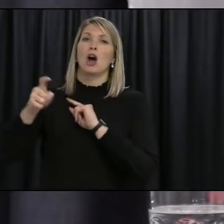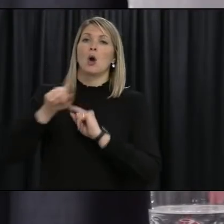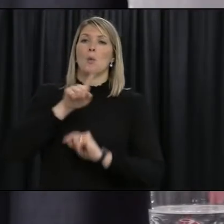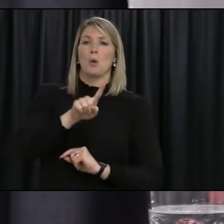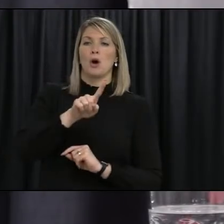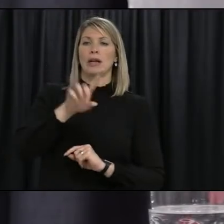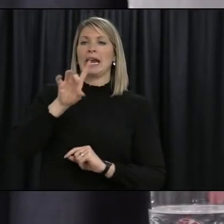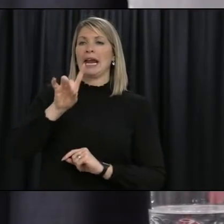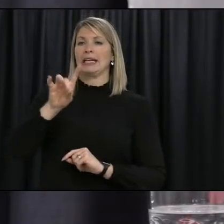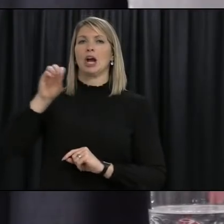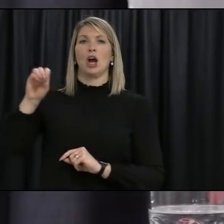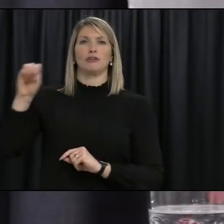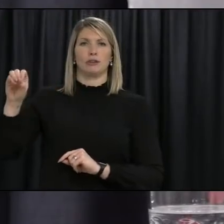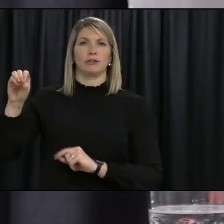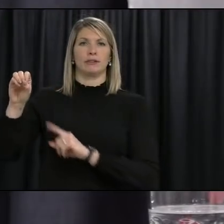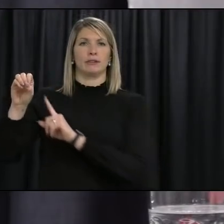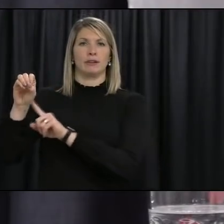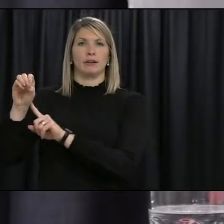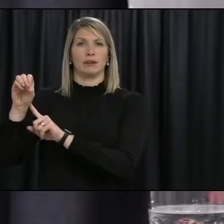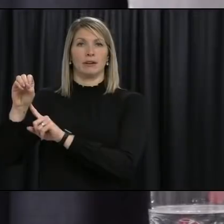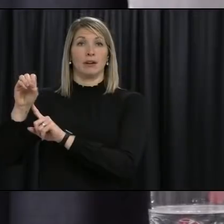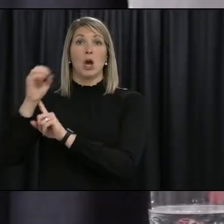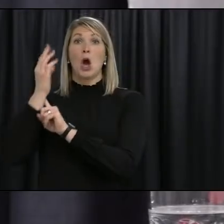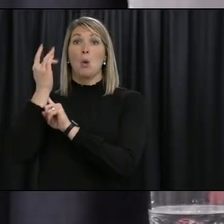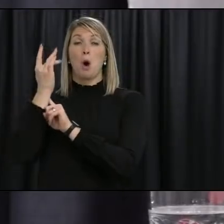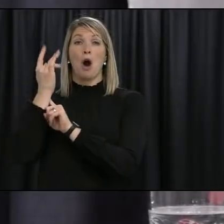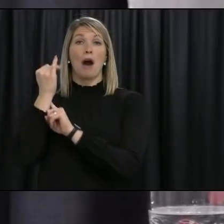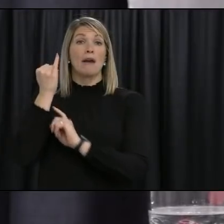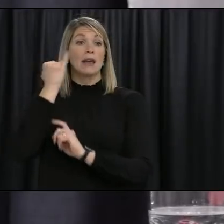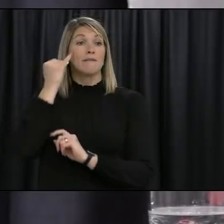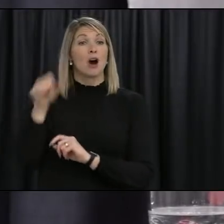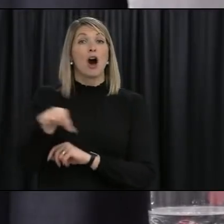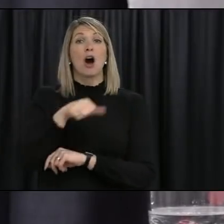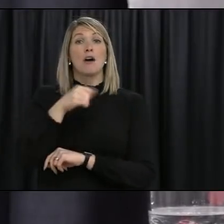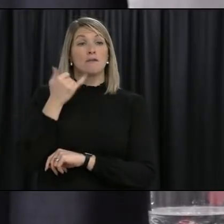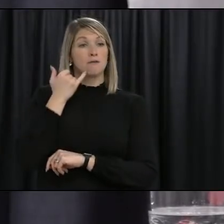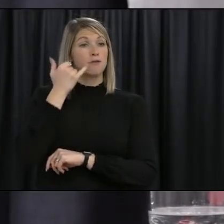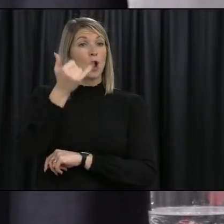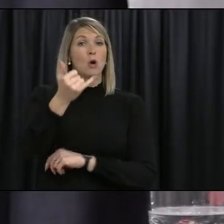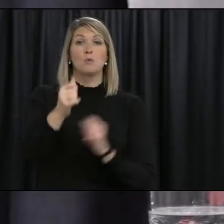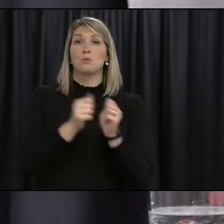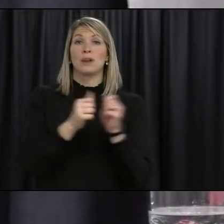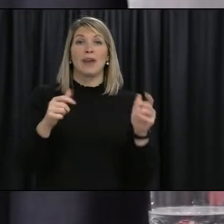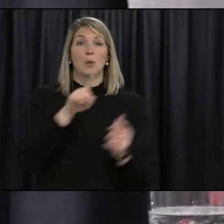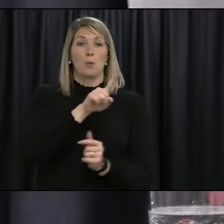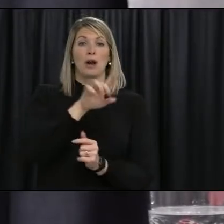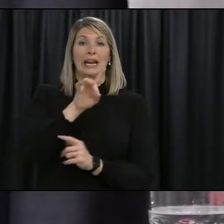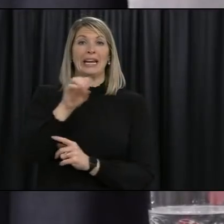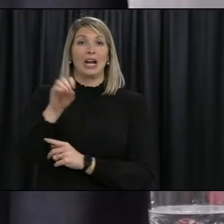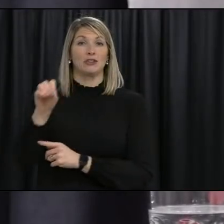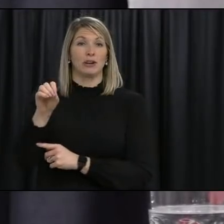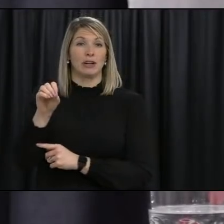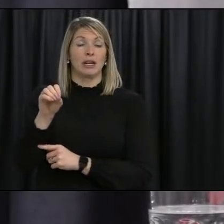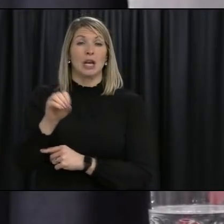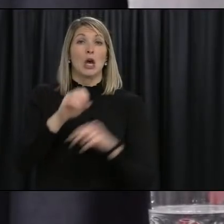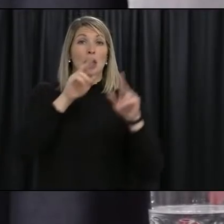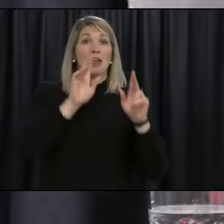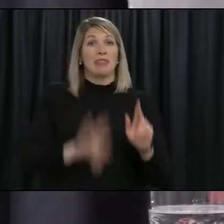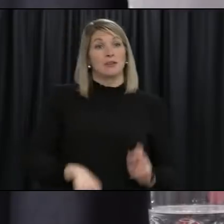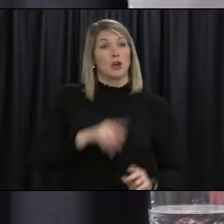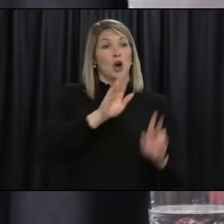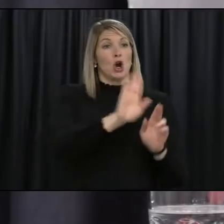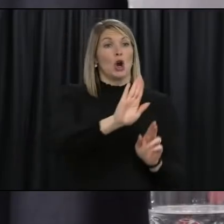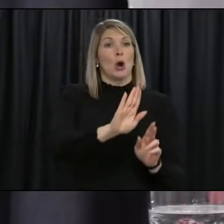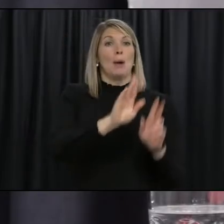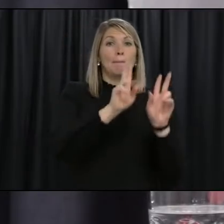Eastern Health. Otherwise, the senior citizen who will answer that other 7-digit number will not be able to help you get your flu shot, and she's